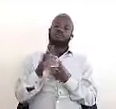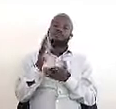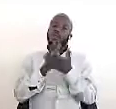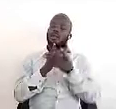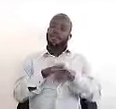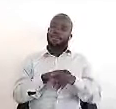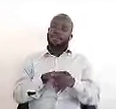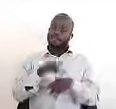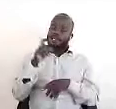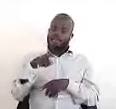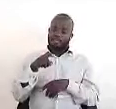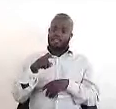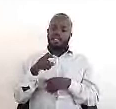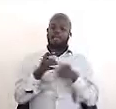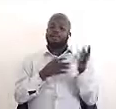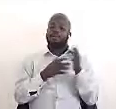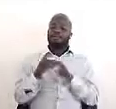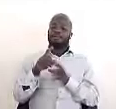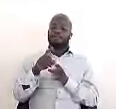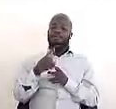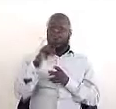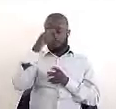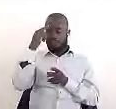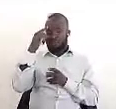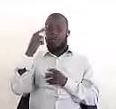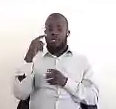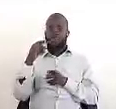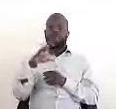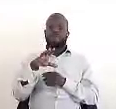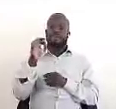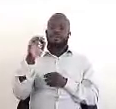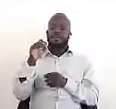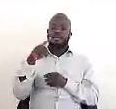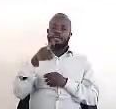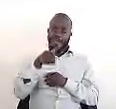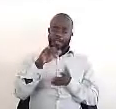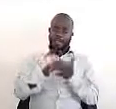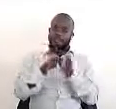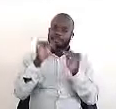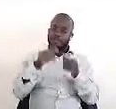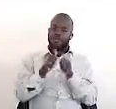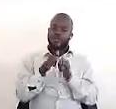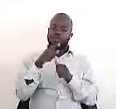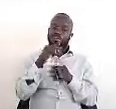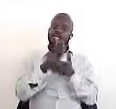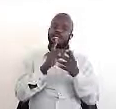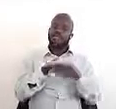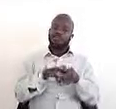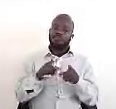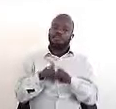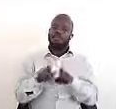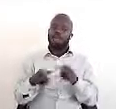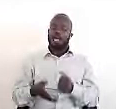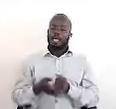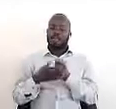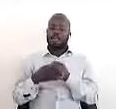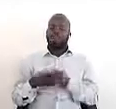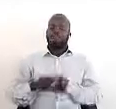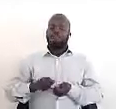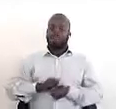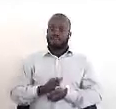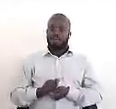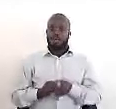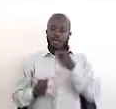antibiotic use can sometimes trigger yeast infections because the friendly microbes that live with us all the time and help us